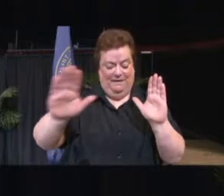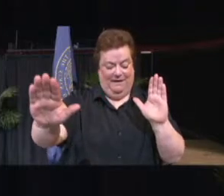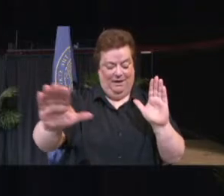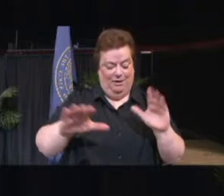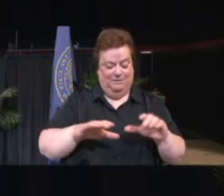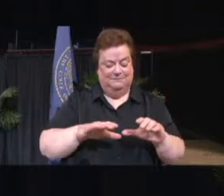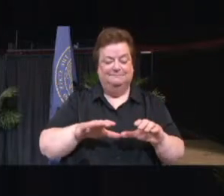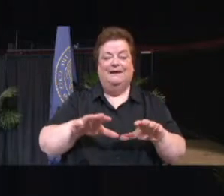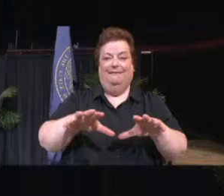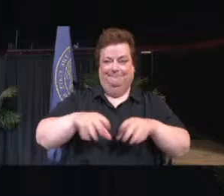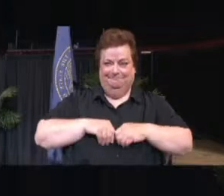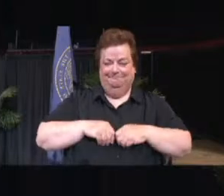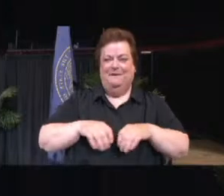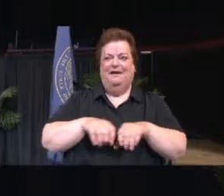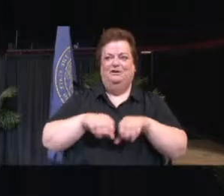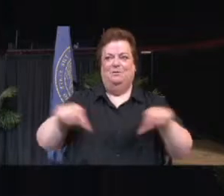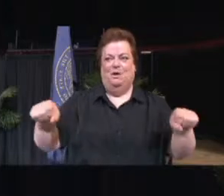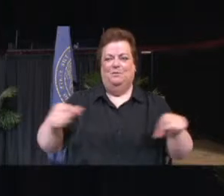from high school.